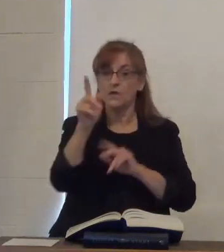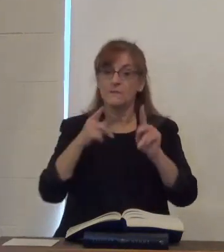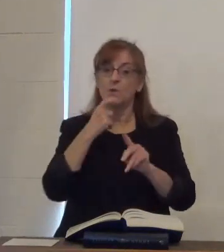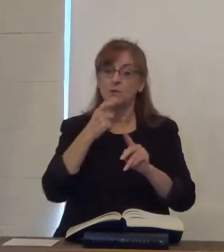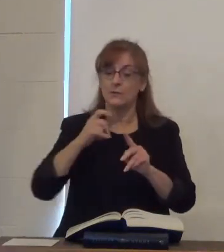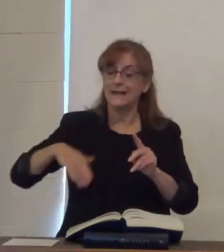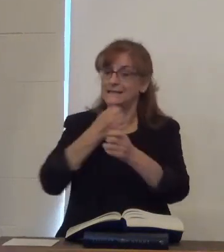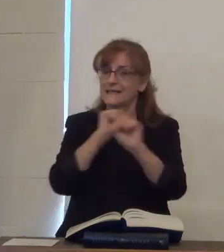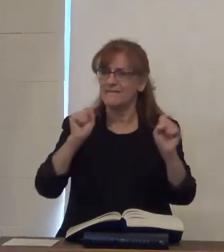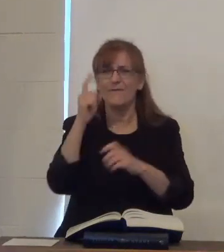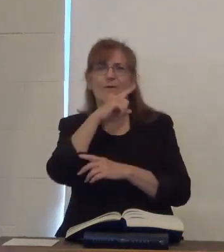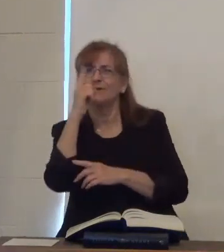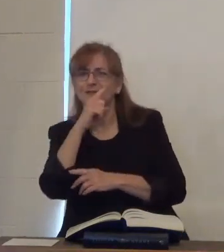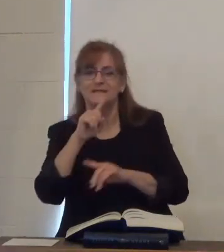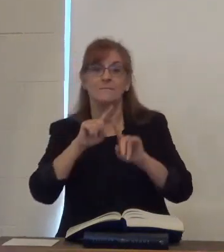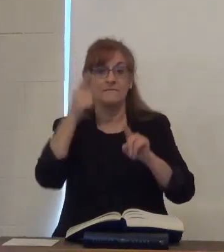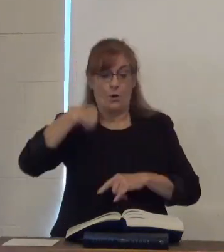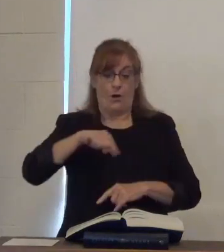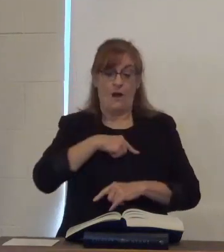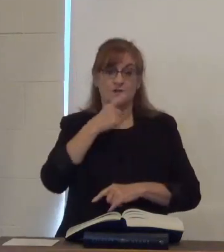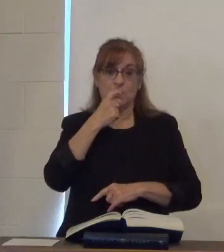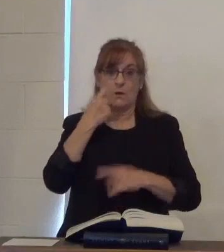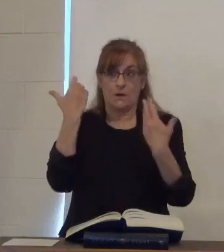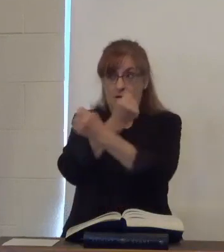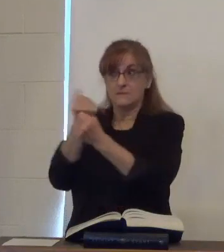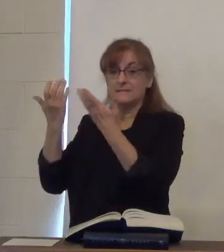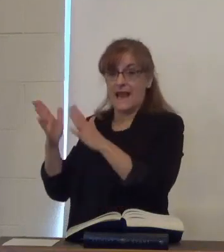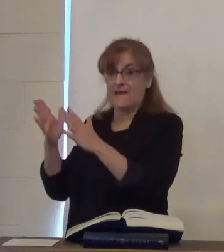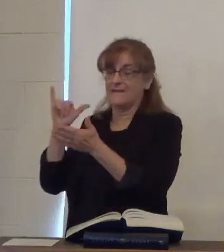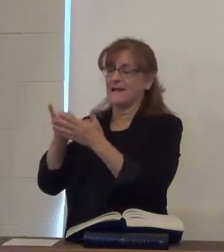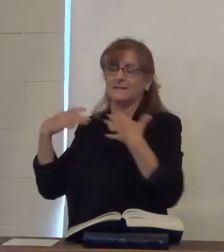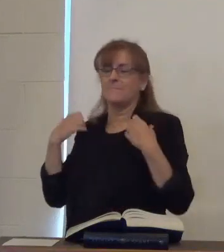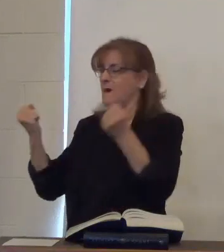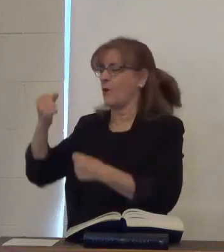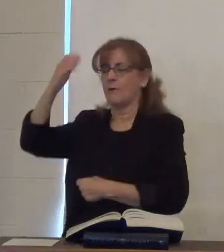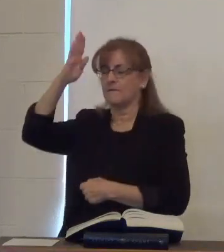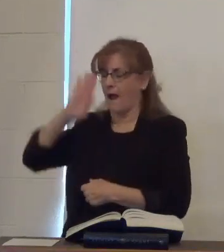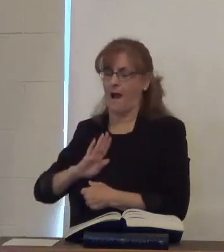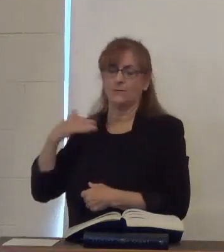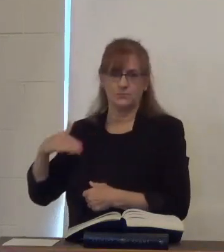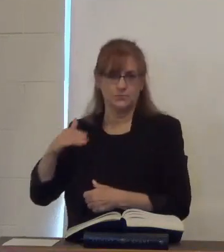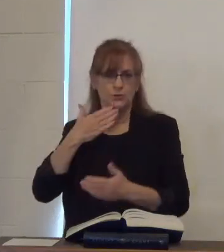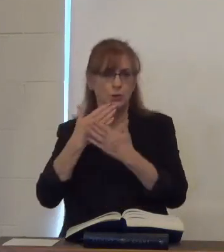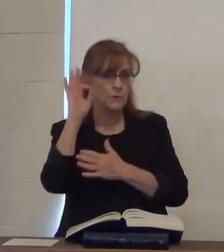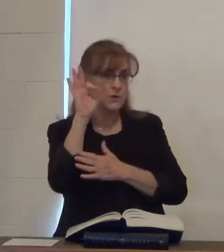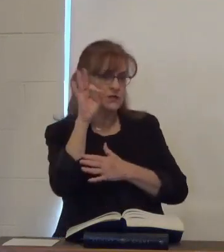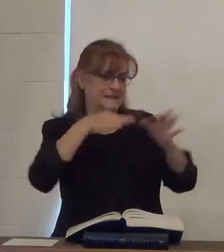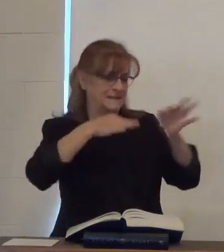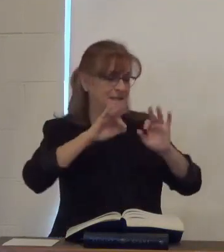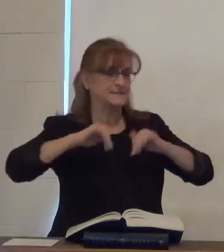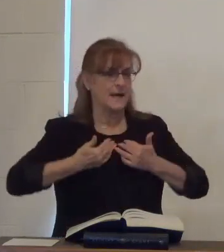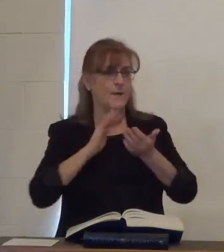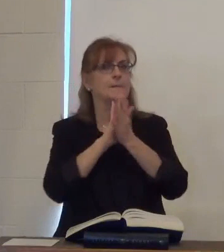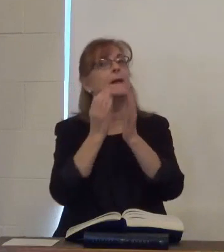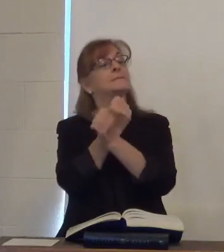perish foolishness, but unto us which are saved, it is the power of God." Good preaching tells people how to be